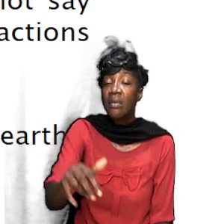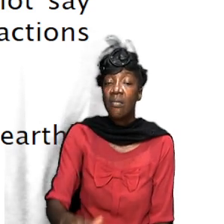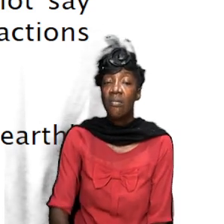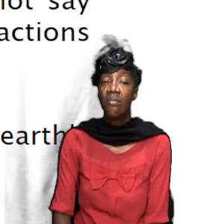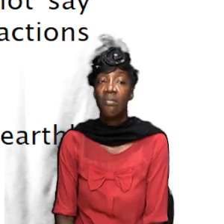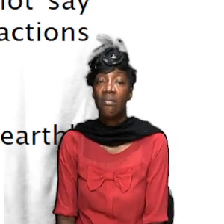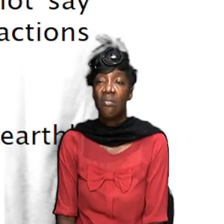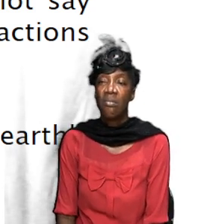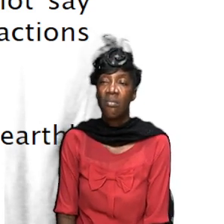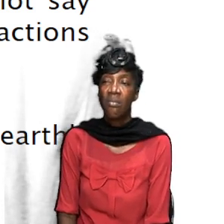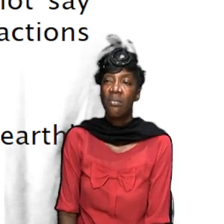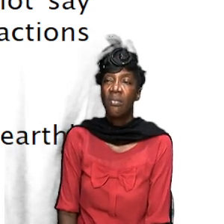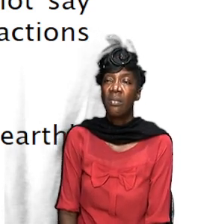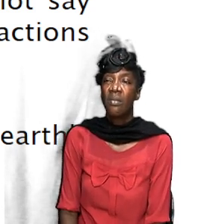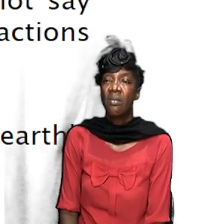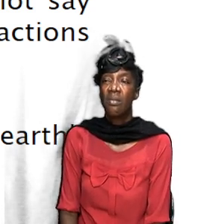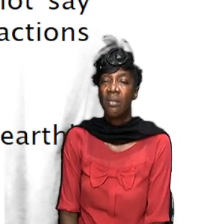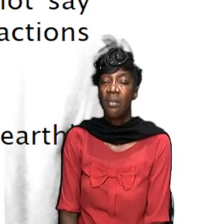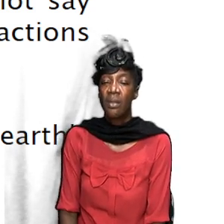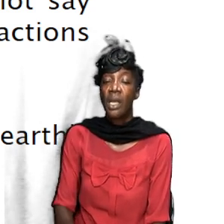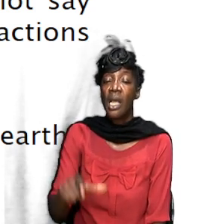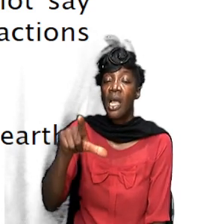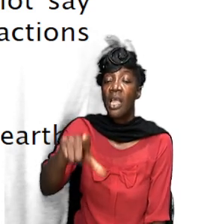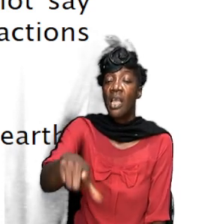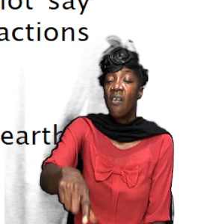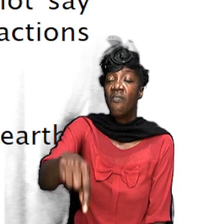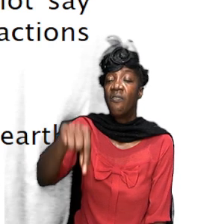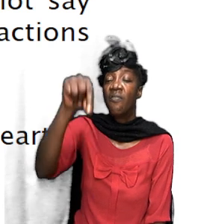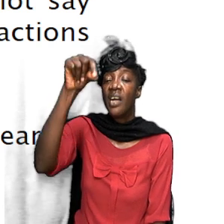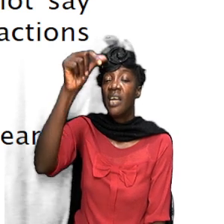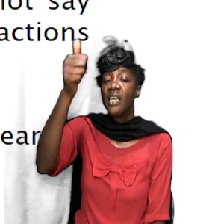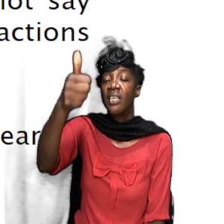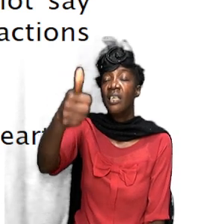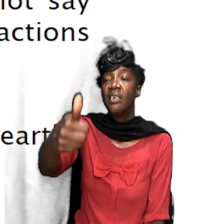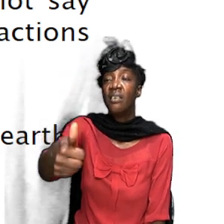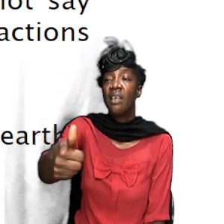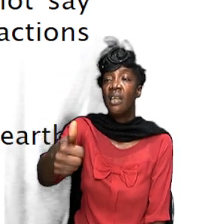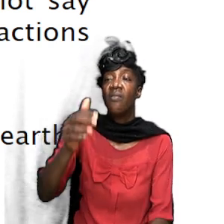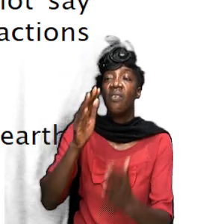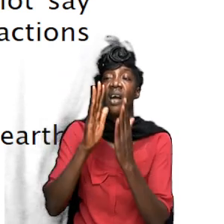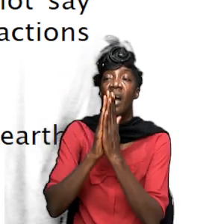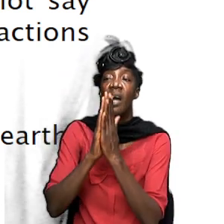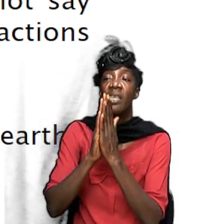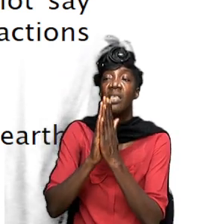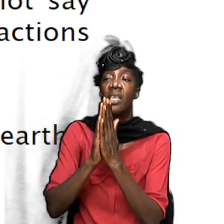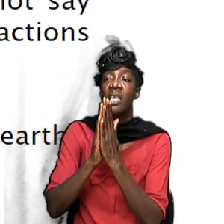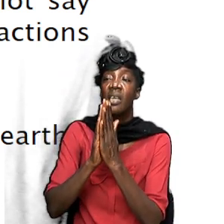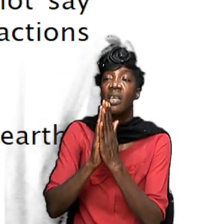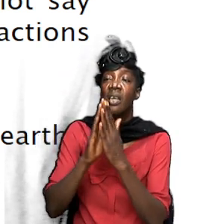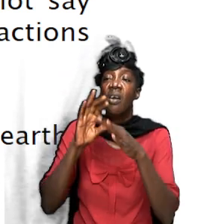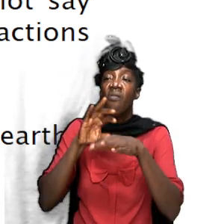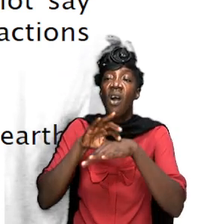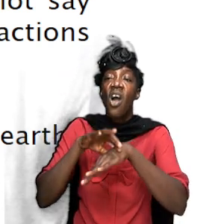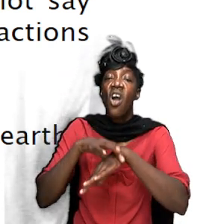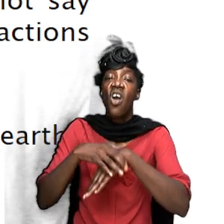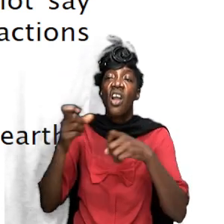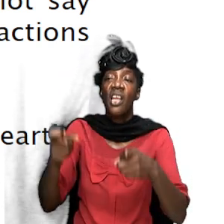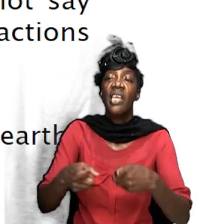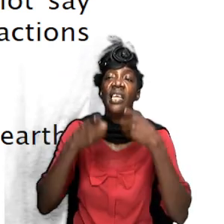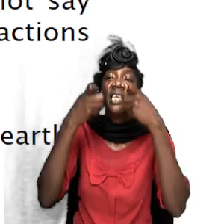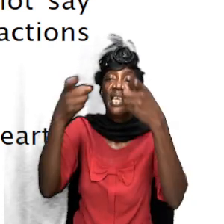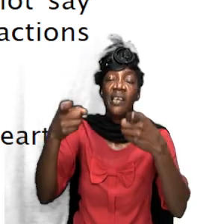Oh, Jesus, what do I mean by this? If we find ourselves asking only for earthly gifts,